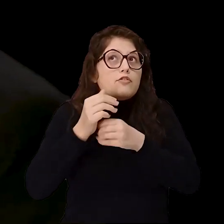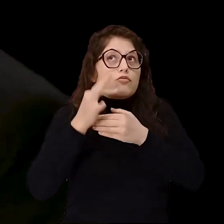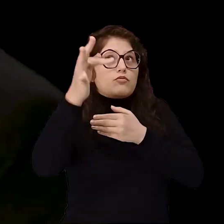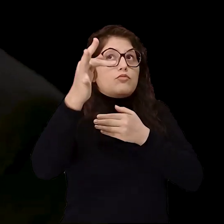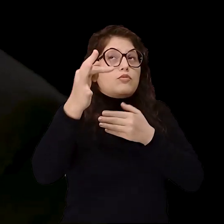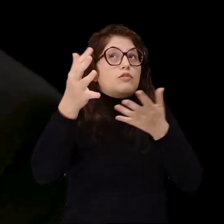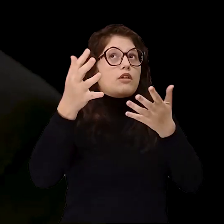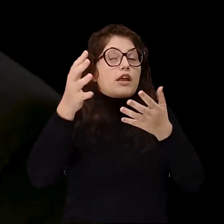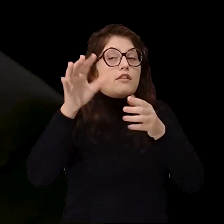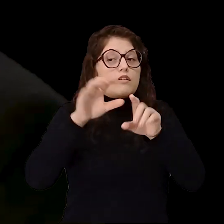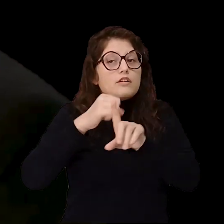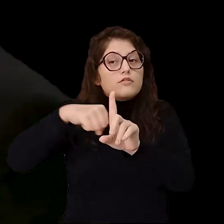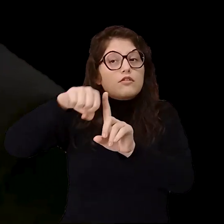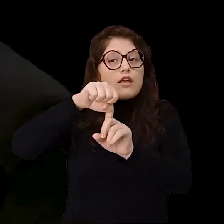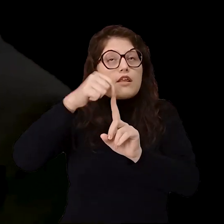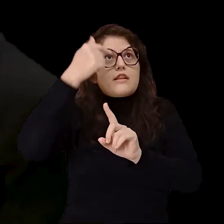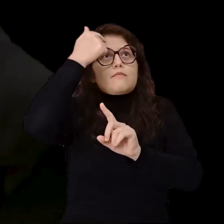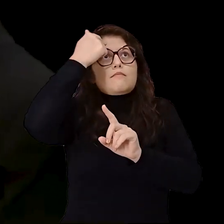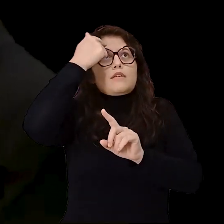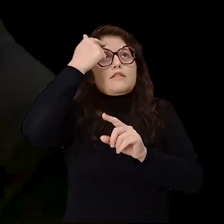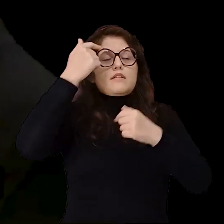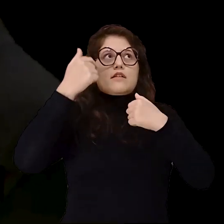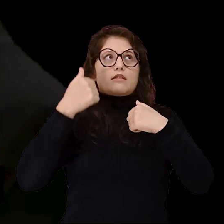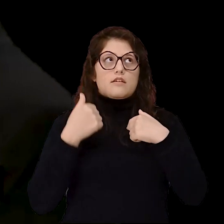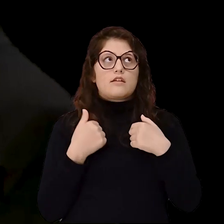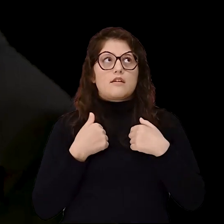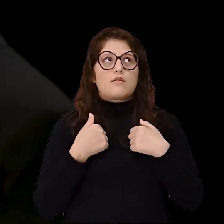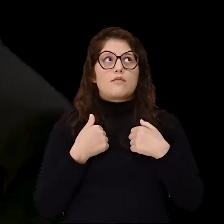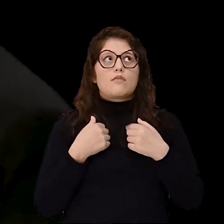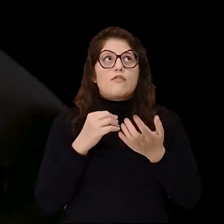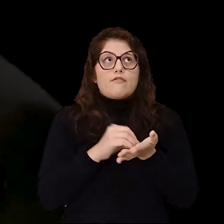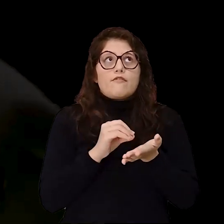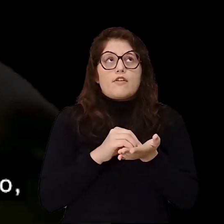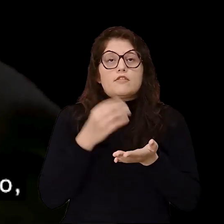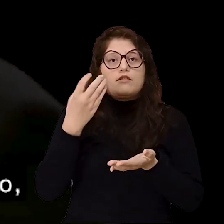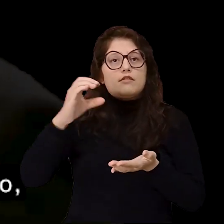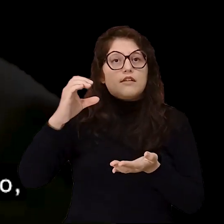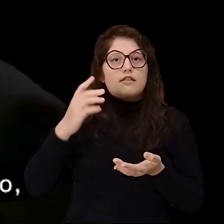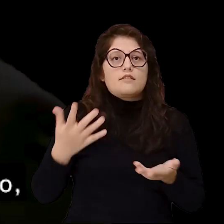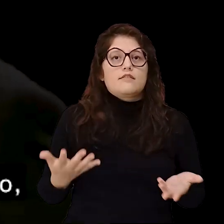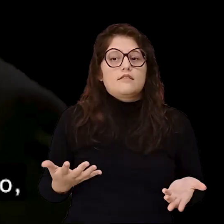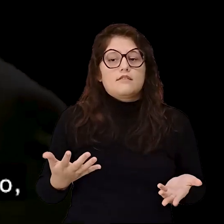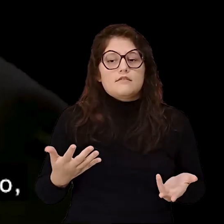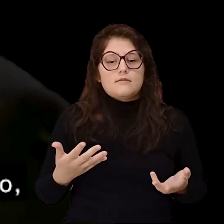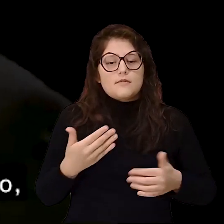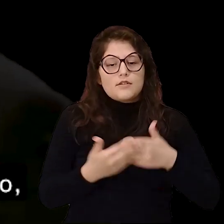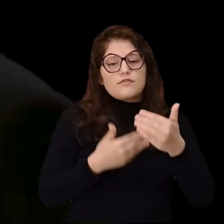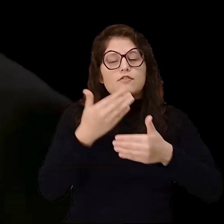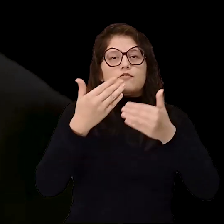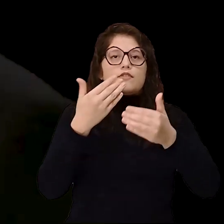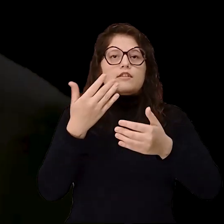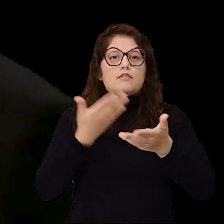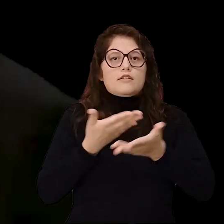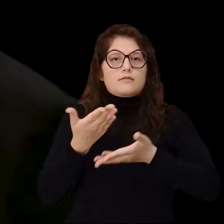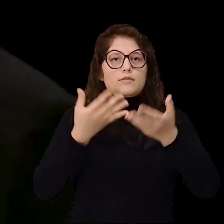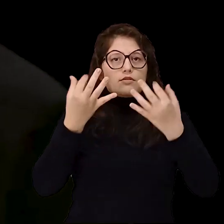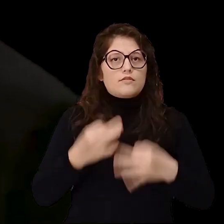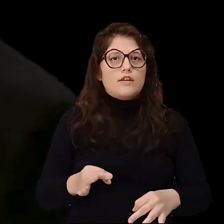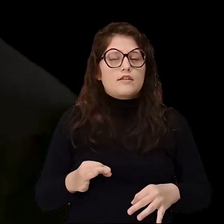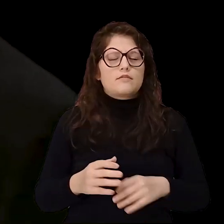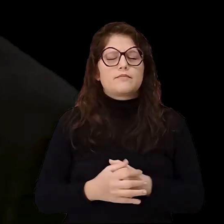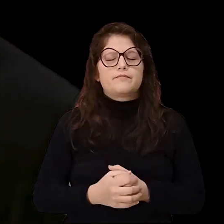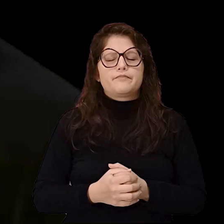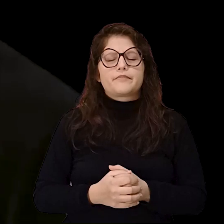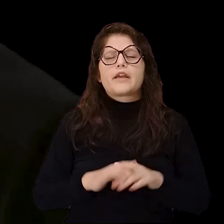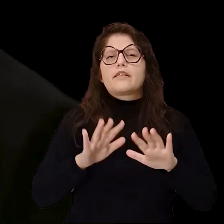almost nothing to be done. I hope that 50 years hence, people will hear about my treatments and be appalled that